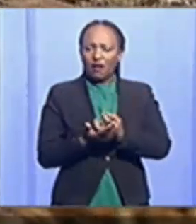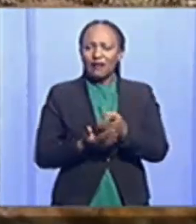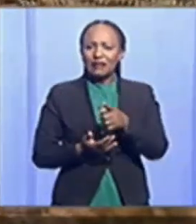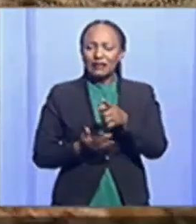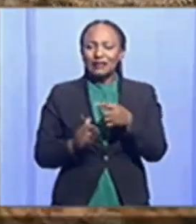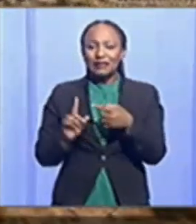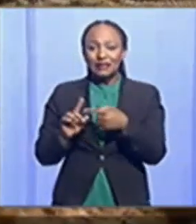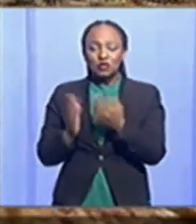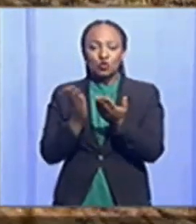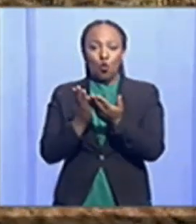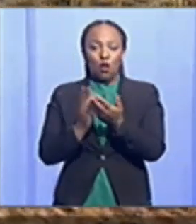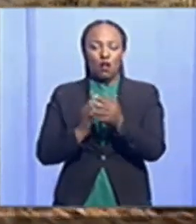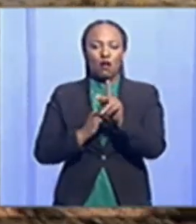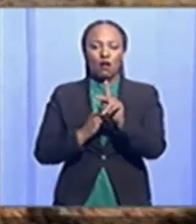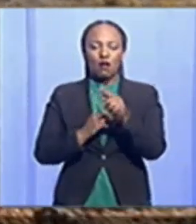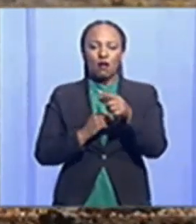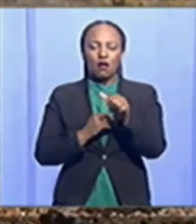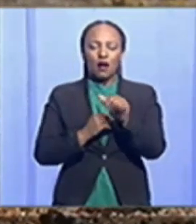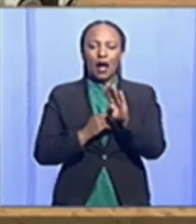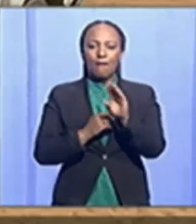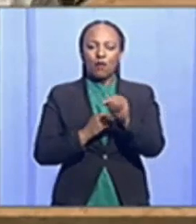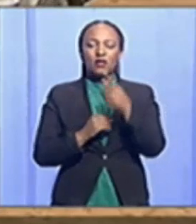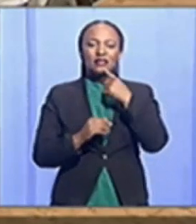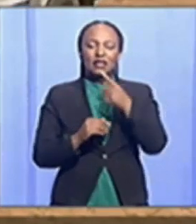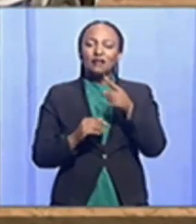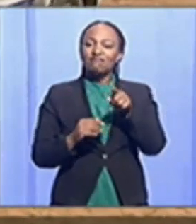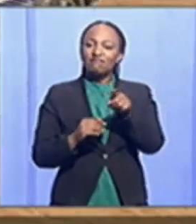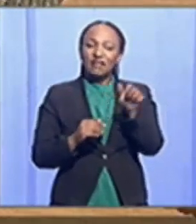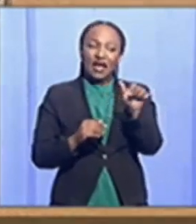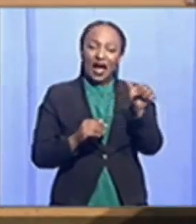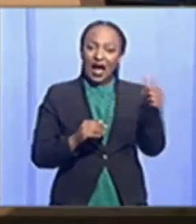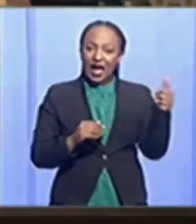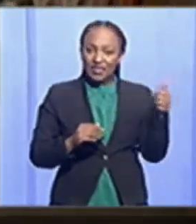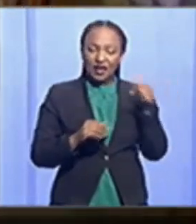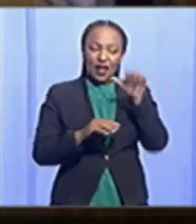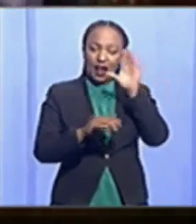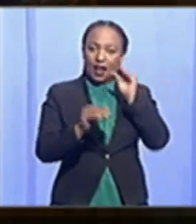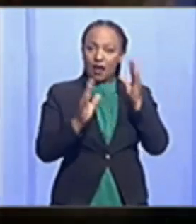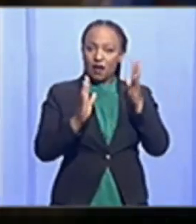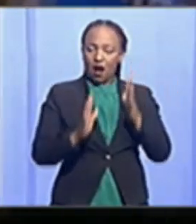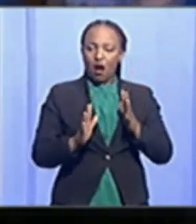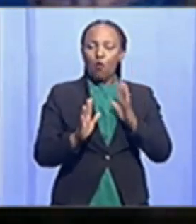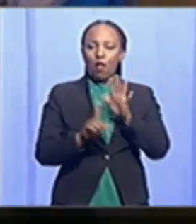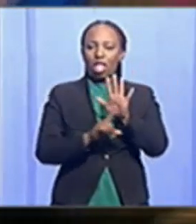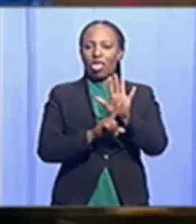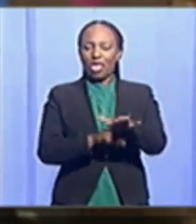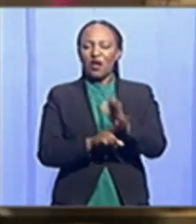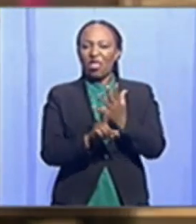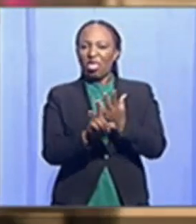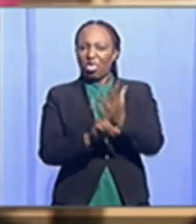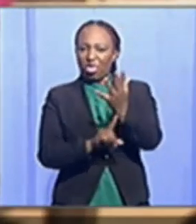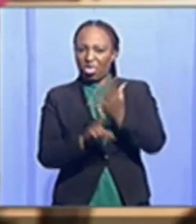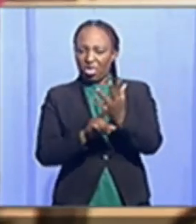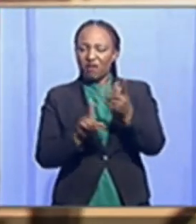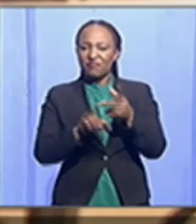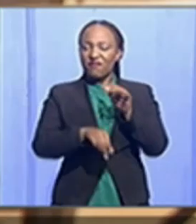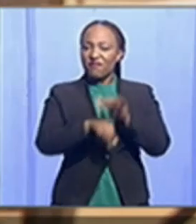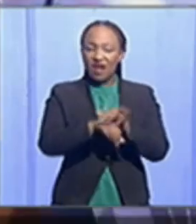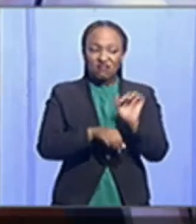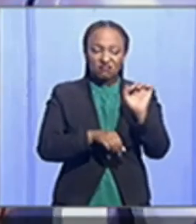re Maimela o ne a kgerisiwa kwa sekolong ke bangwe ba barutabana ba gagwe. Ditsala tsa gagwe ba utlwile botlhoko